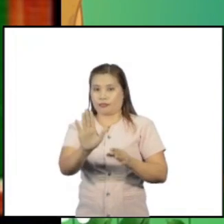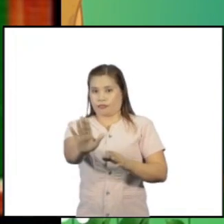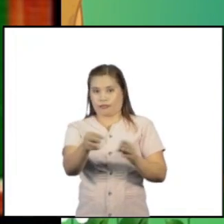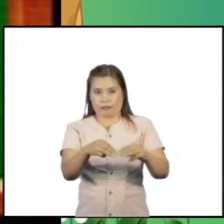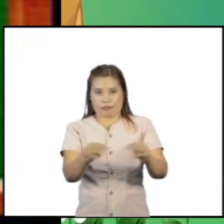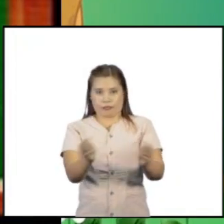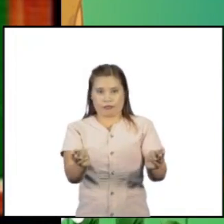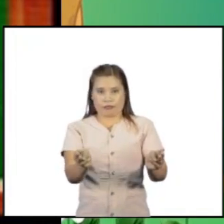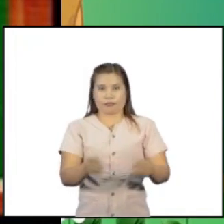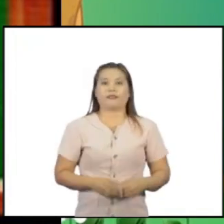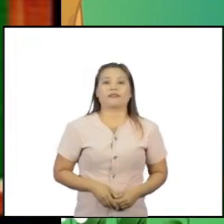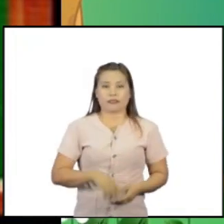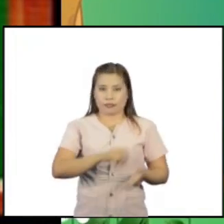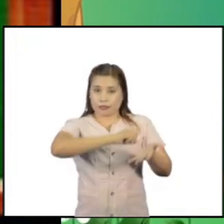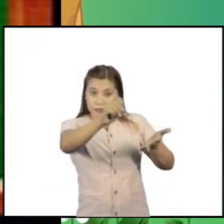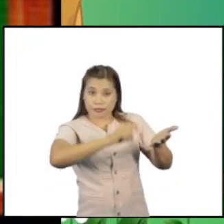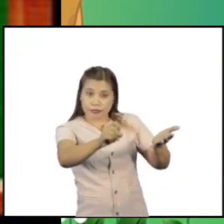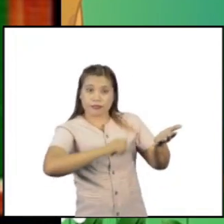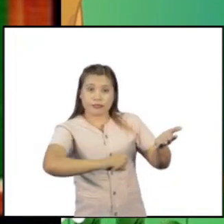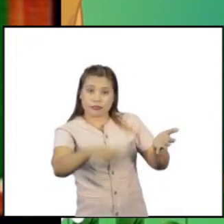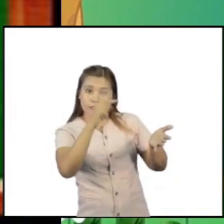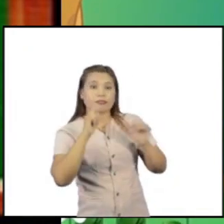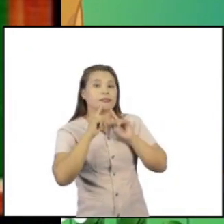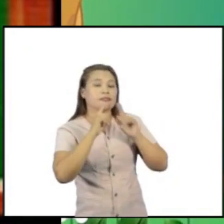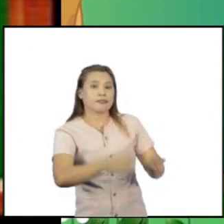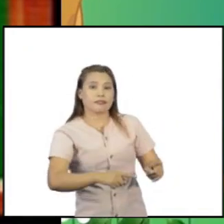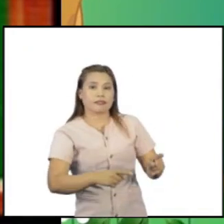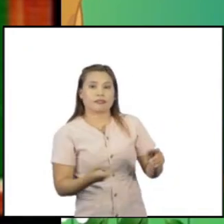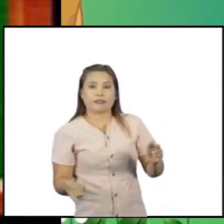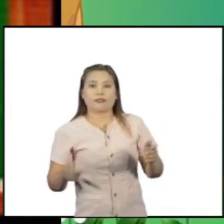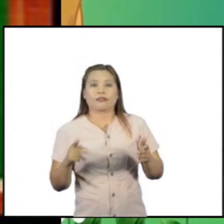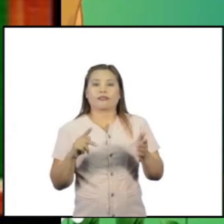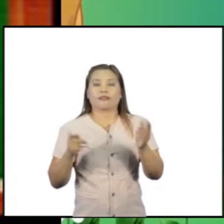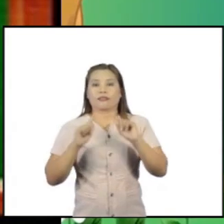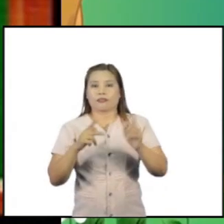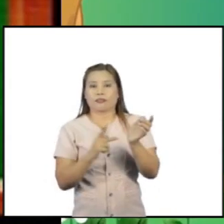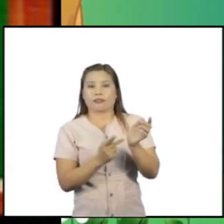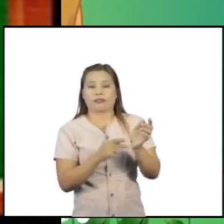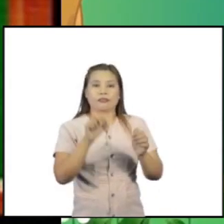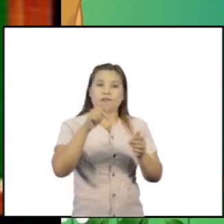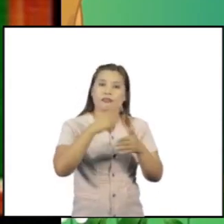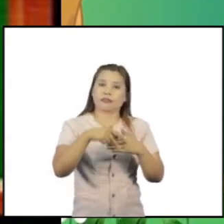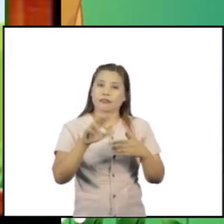module. Check your answer by using the answer key on page 13.